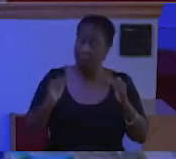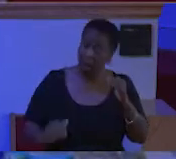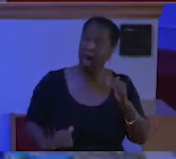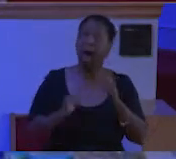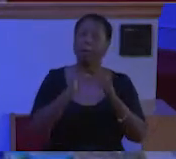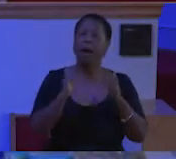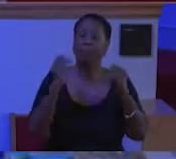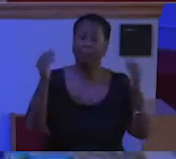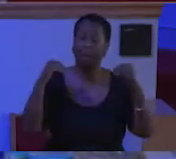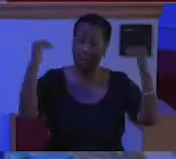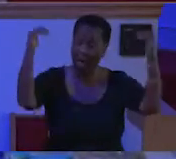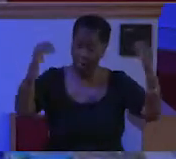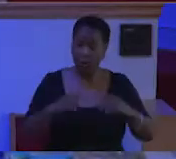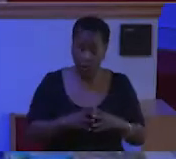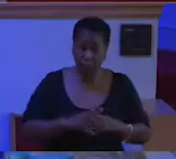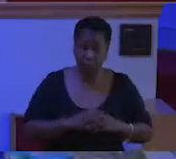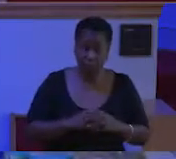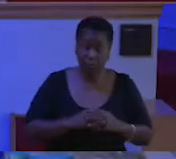little higher.